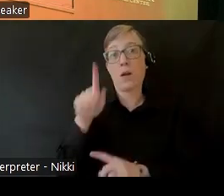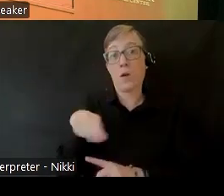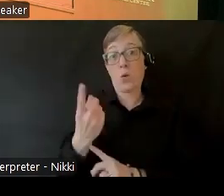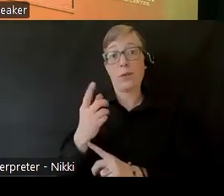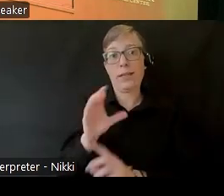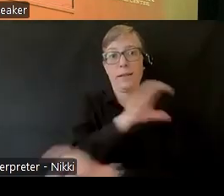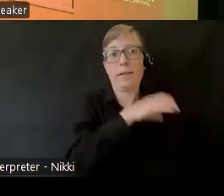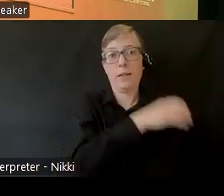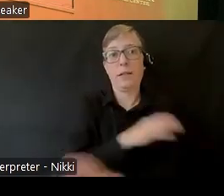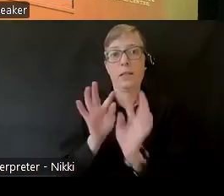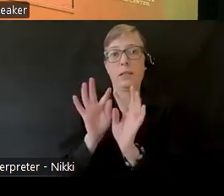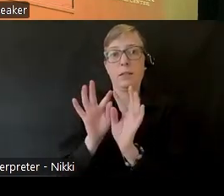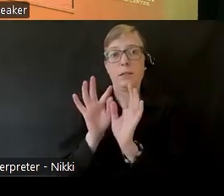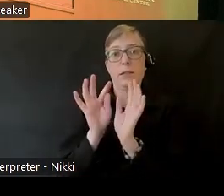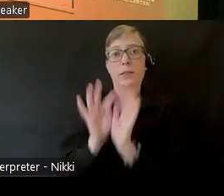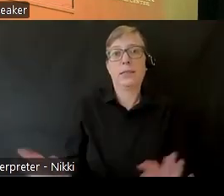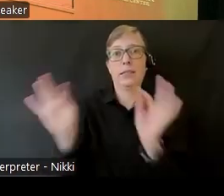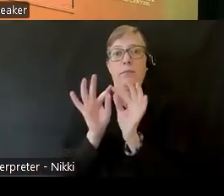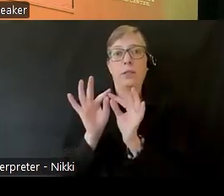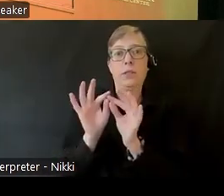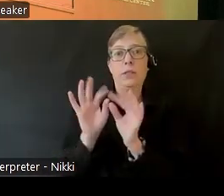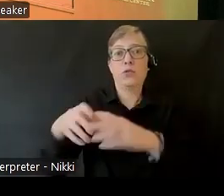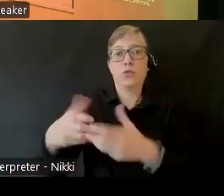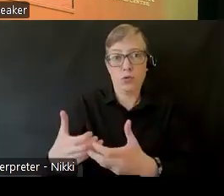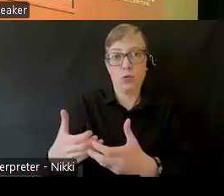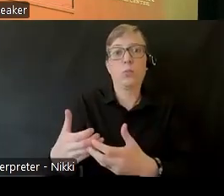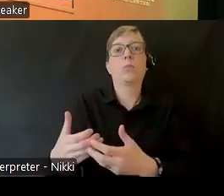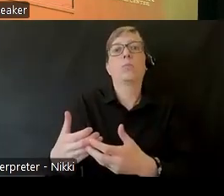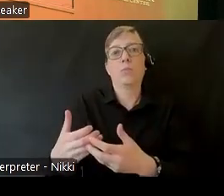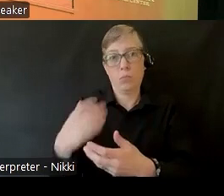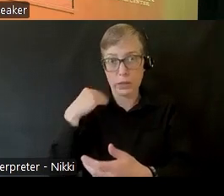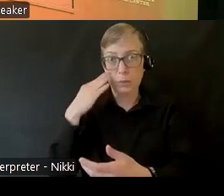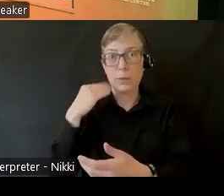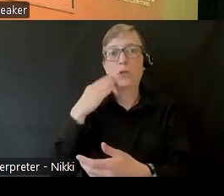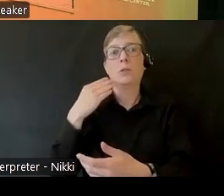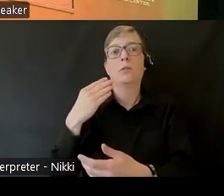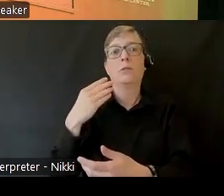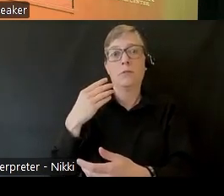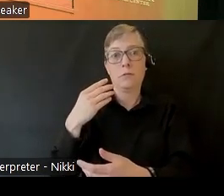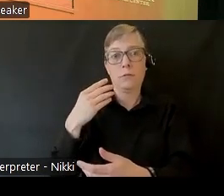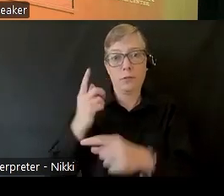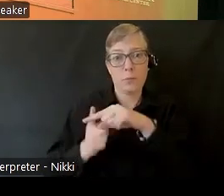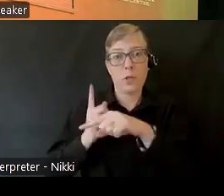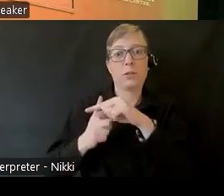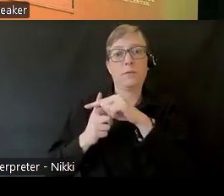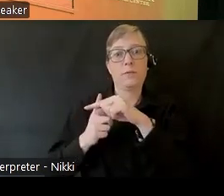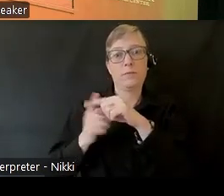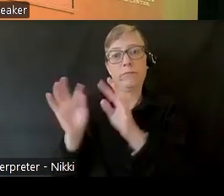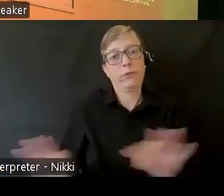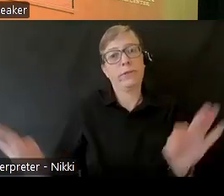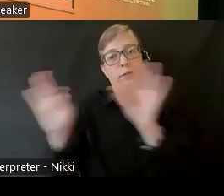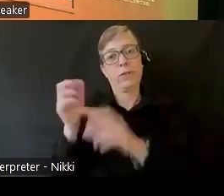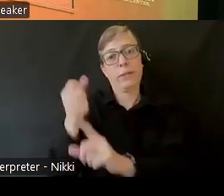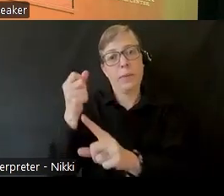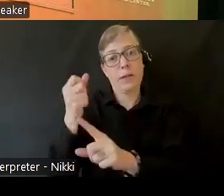one that had experienced this most significant impact in terms of the economic reduction, right, or economic savings.